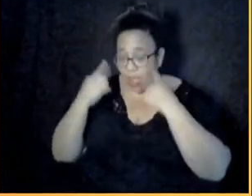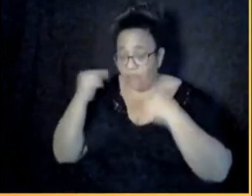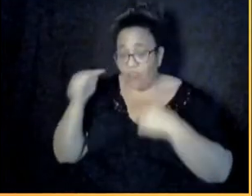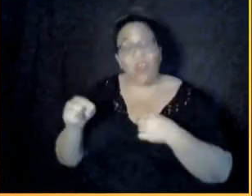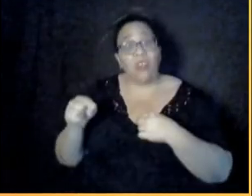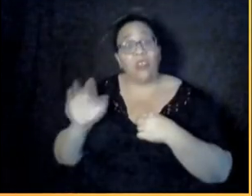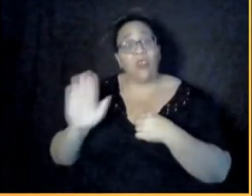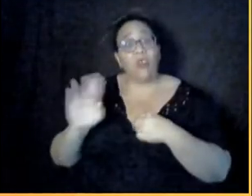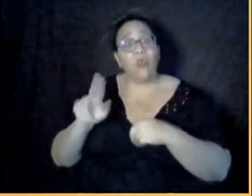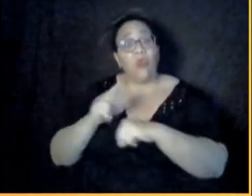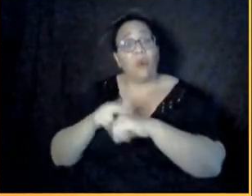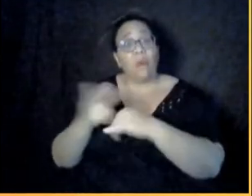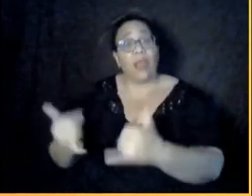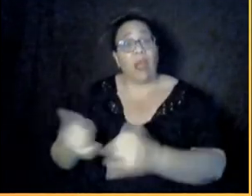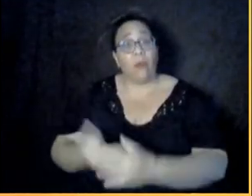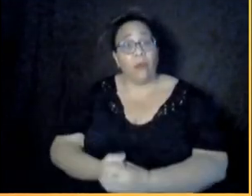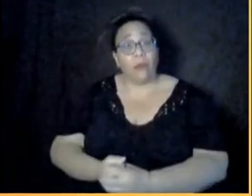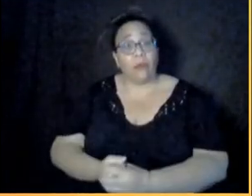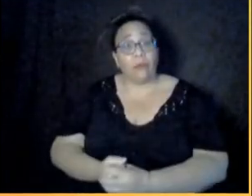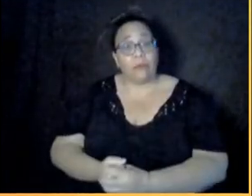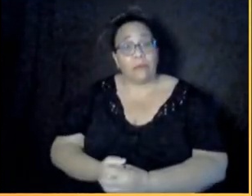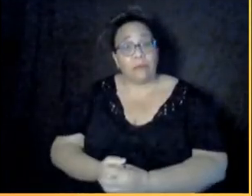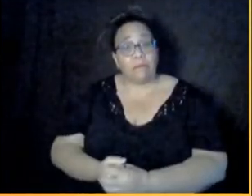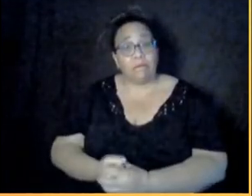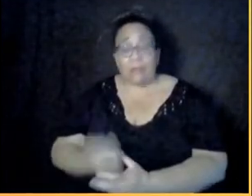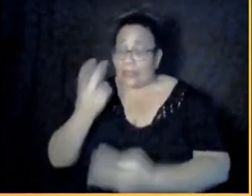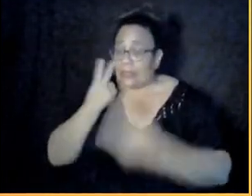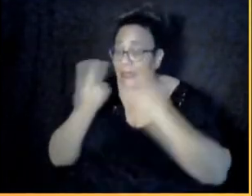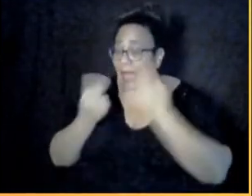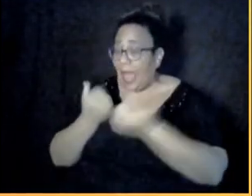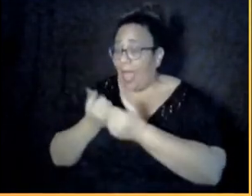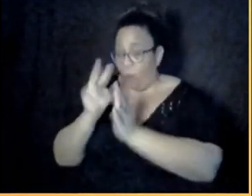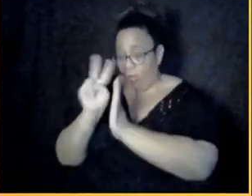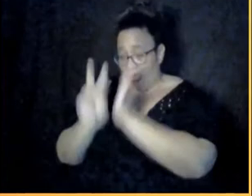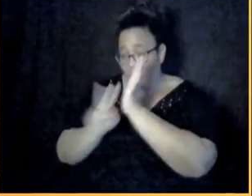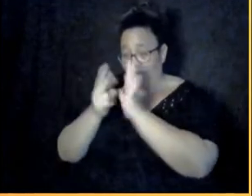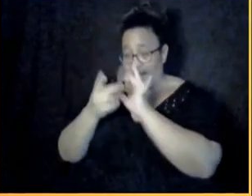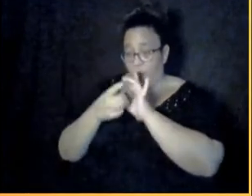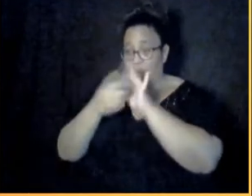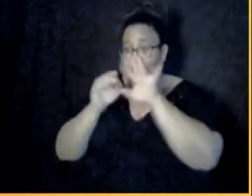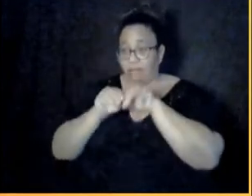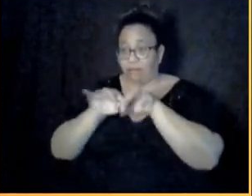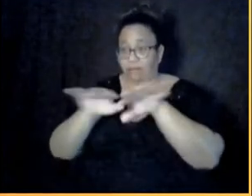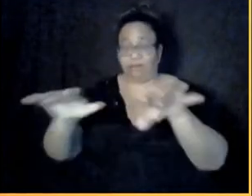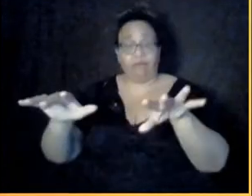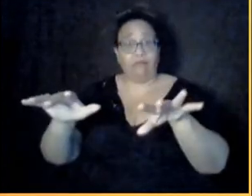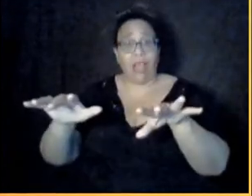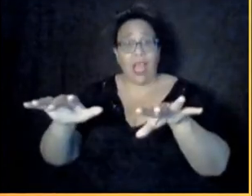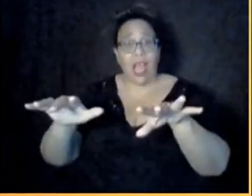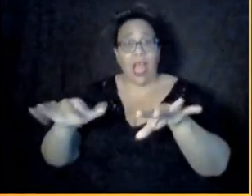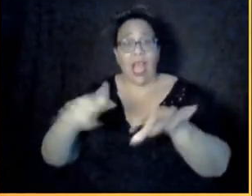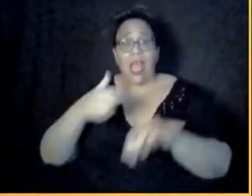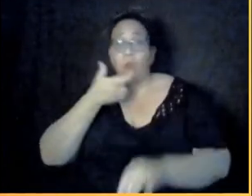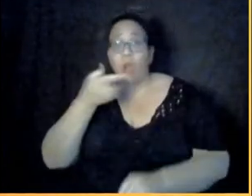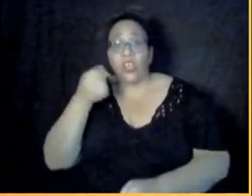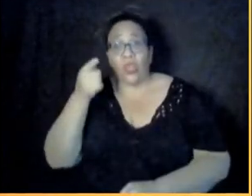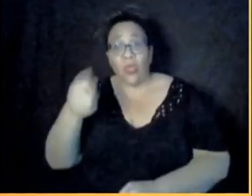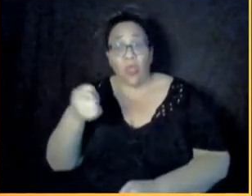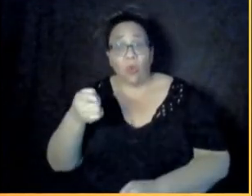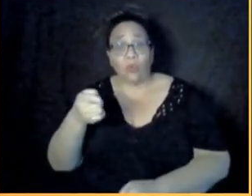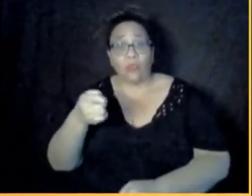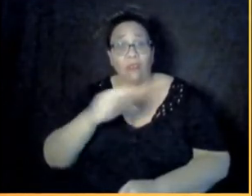now. Seeing how the video was released and watching those correctional